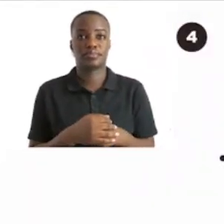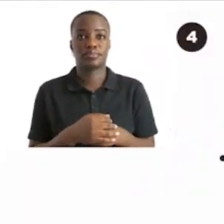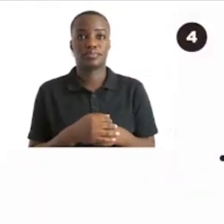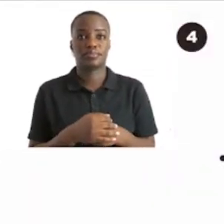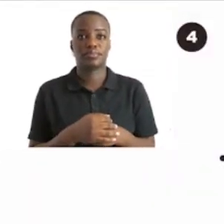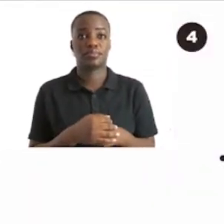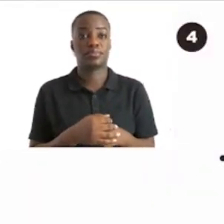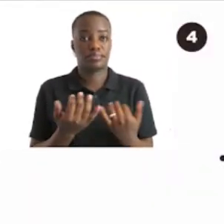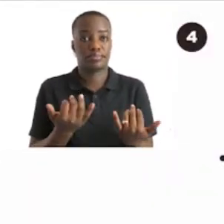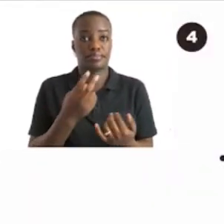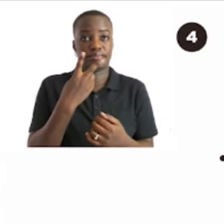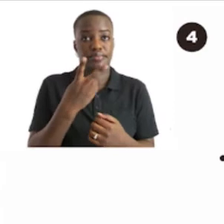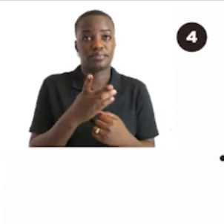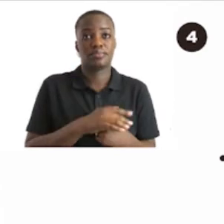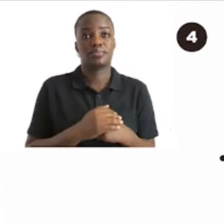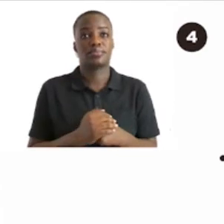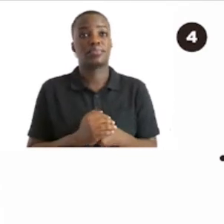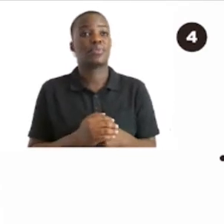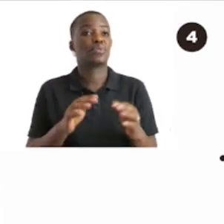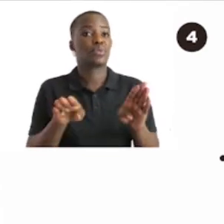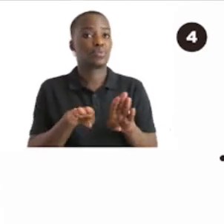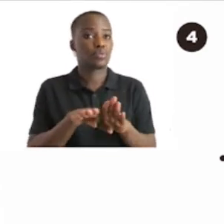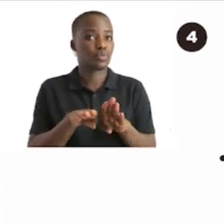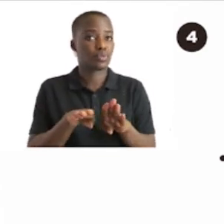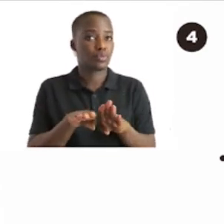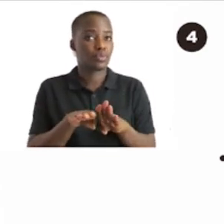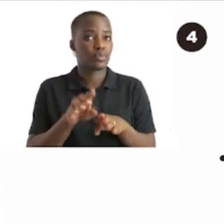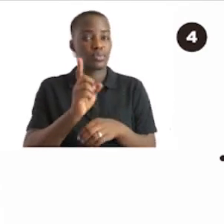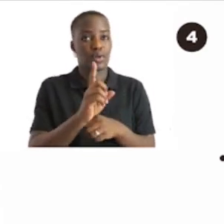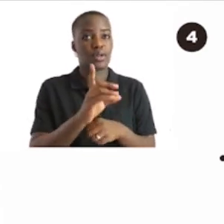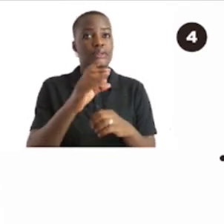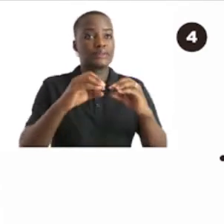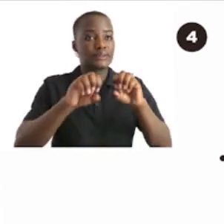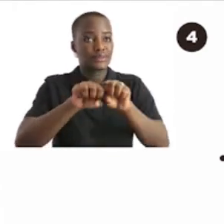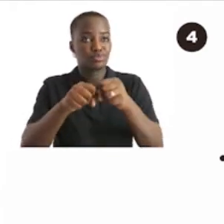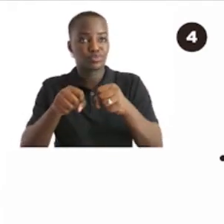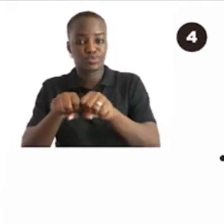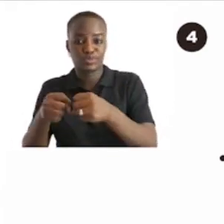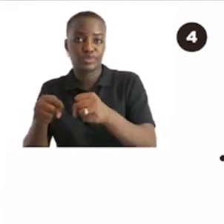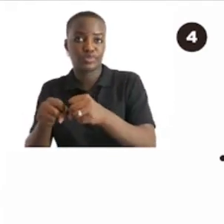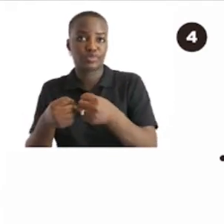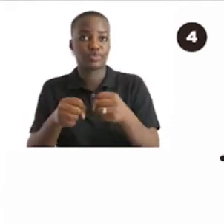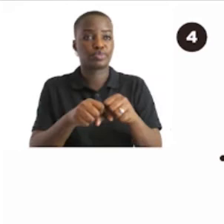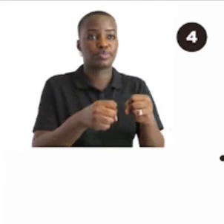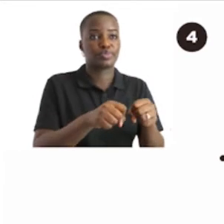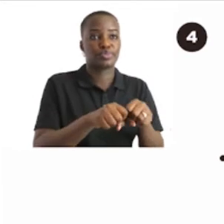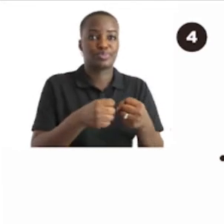On page 4, you can see that we are dealing with decomposing. Now to decompose is to